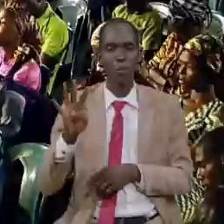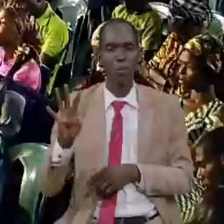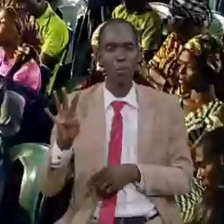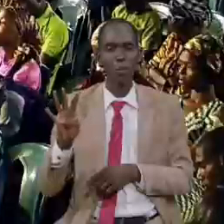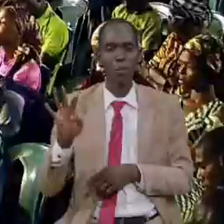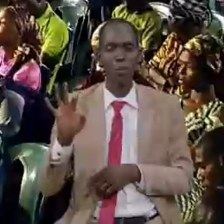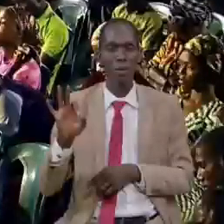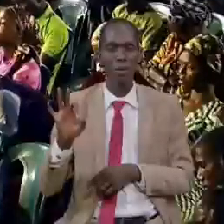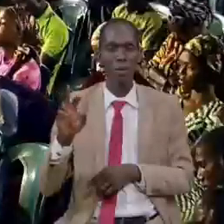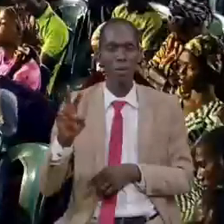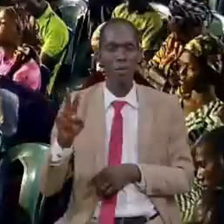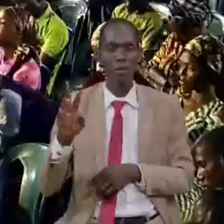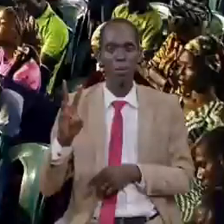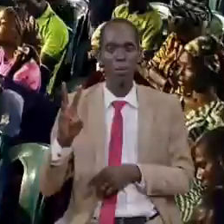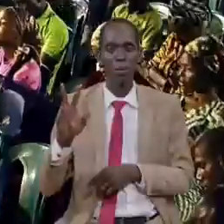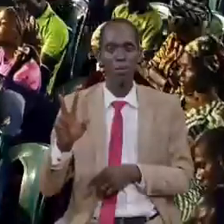+234 915 444 9263.